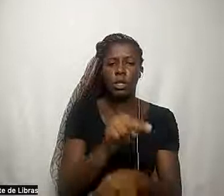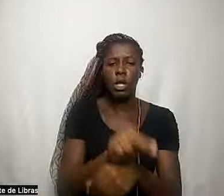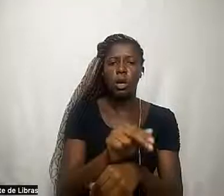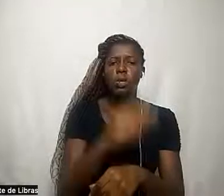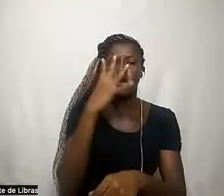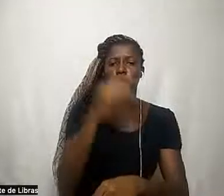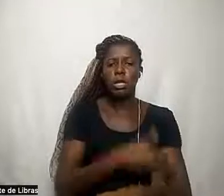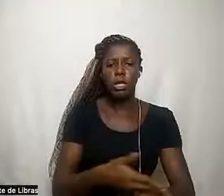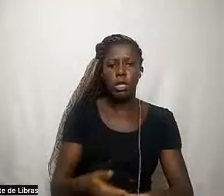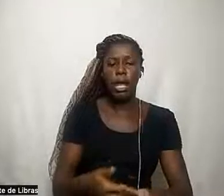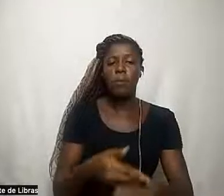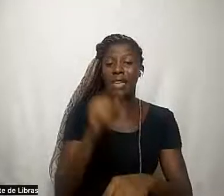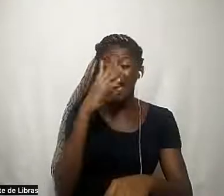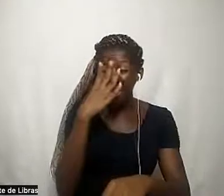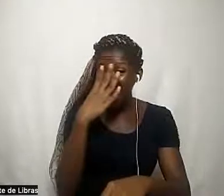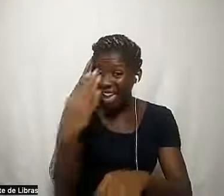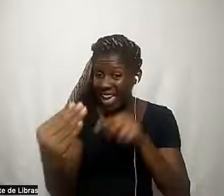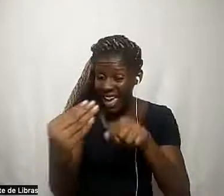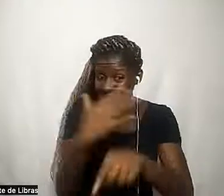I think this is a really good example